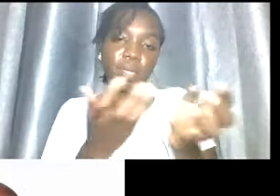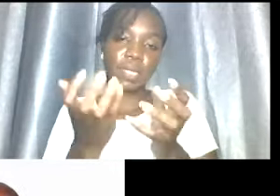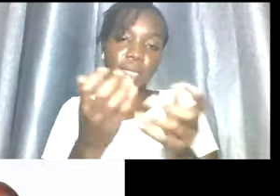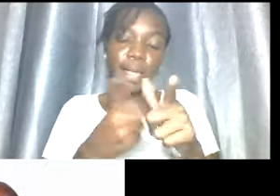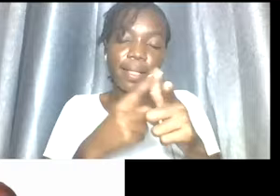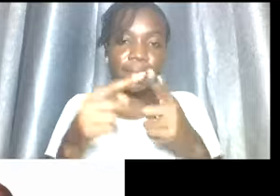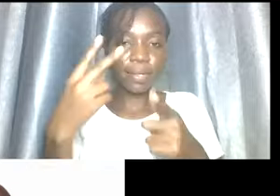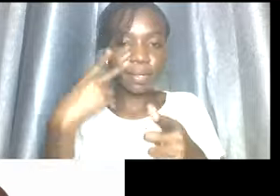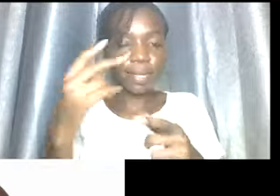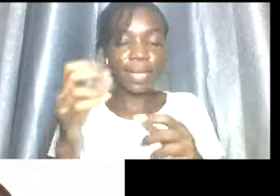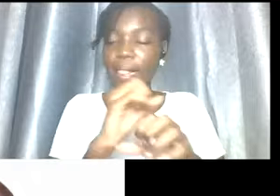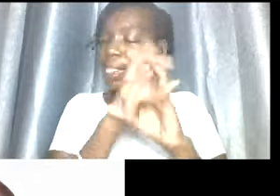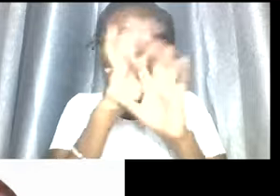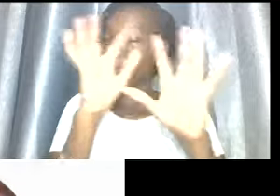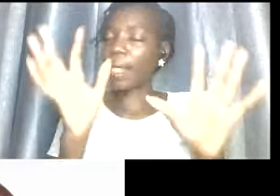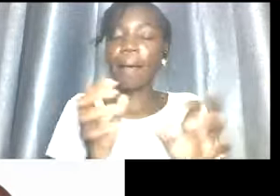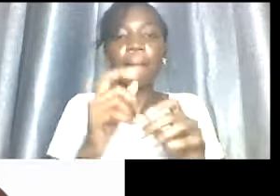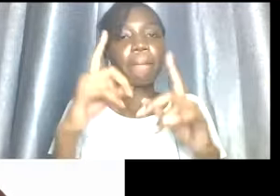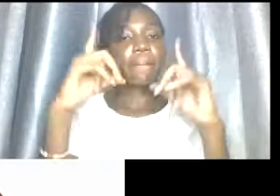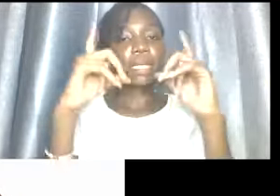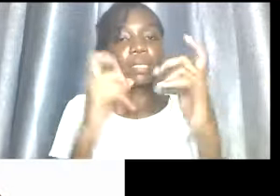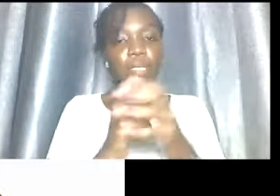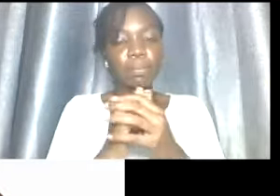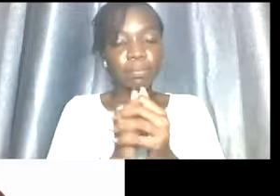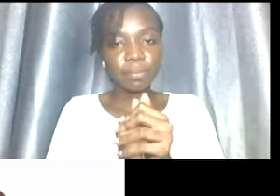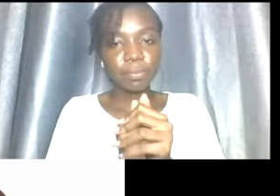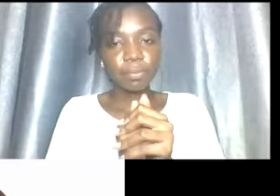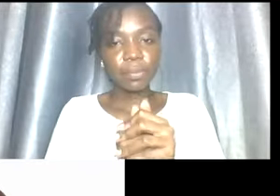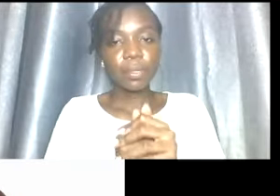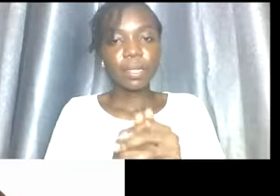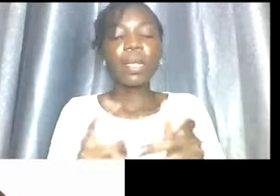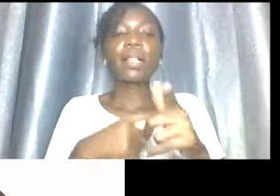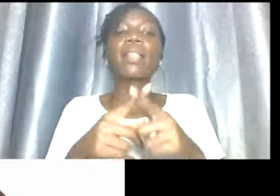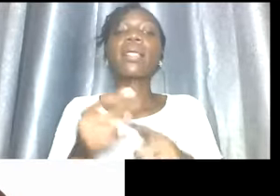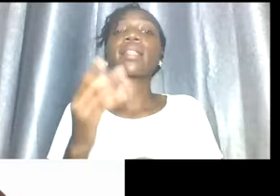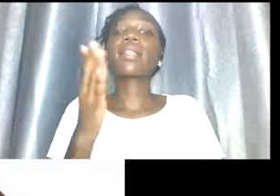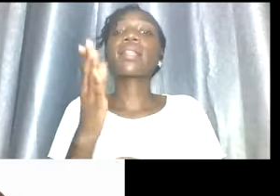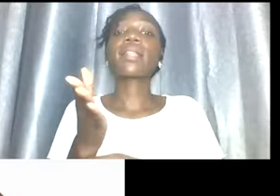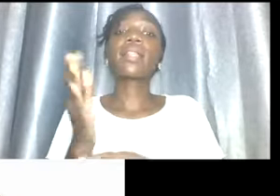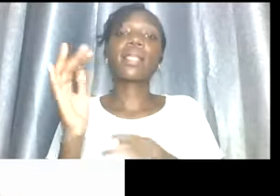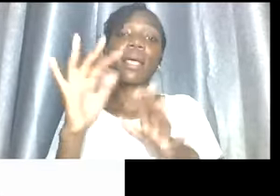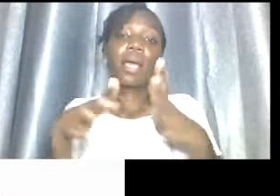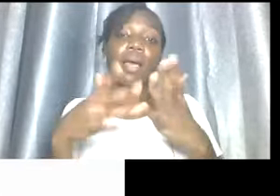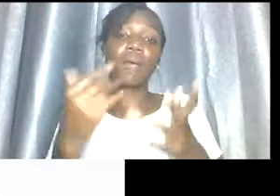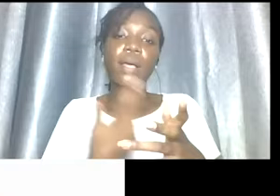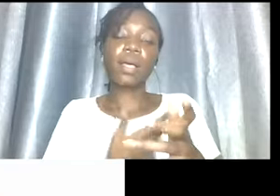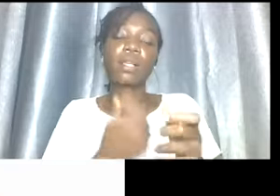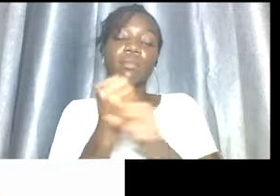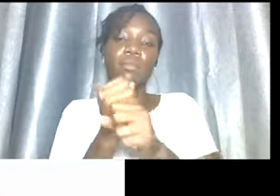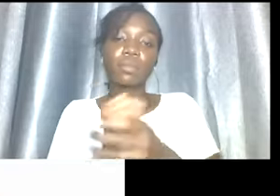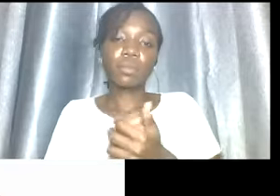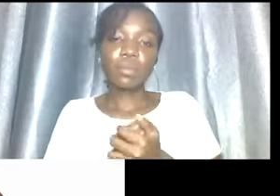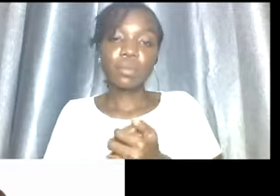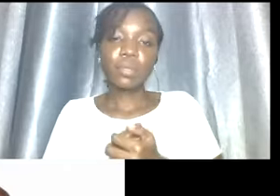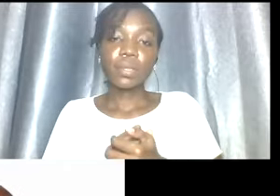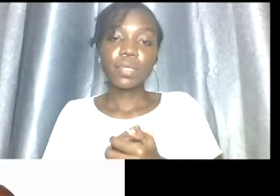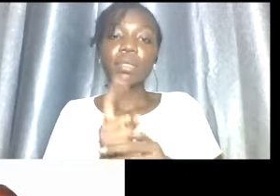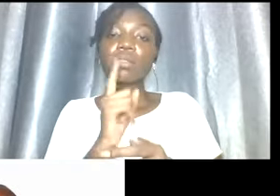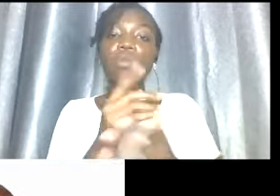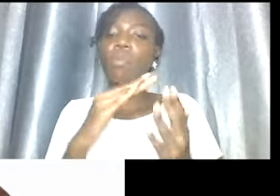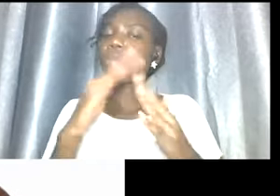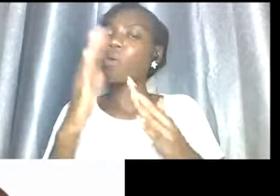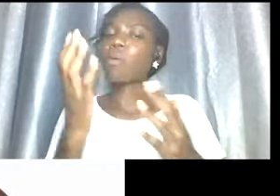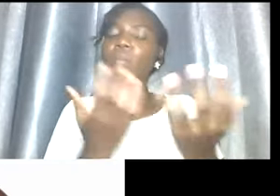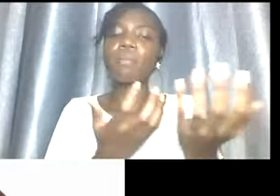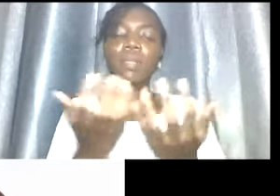at the long haul for your business, because that's where sustainability takes place. Many of the business, and I may